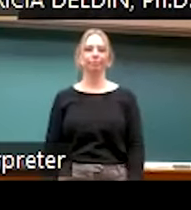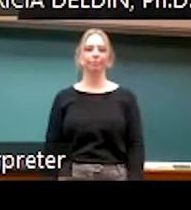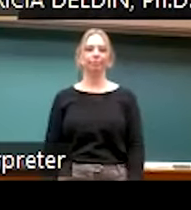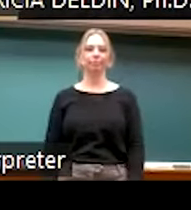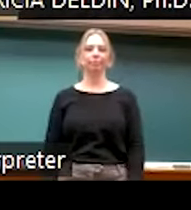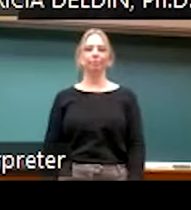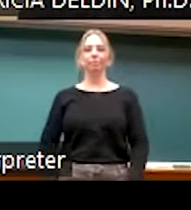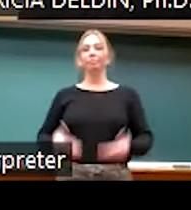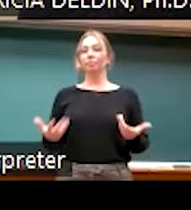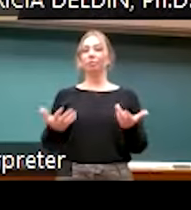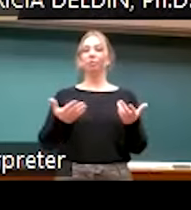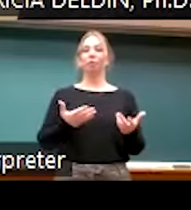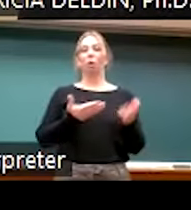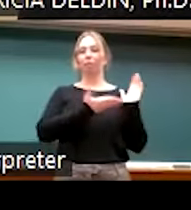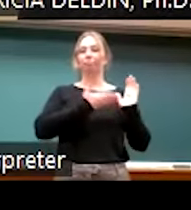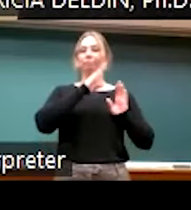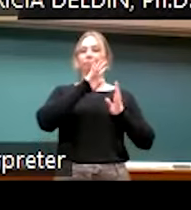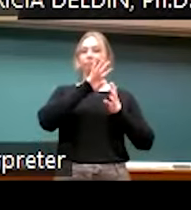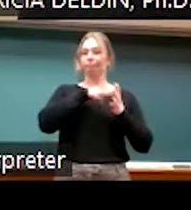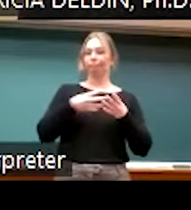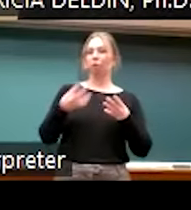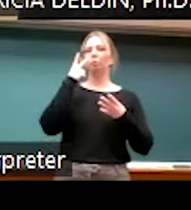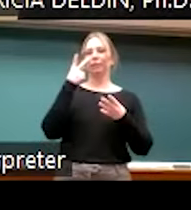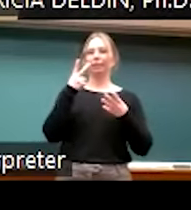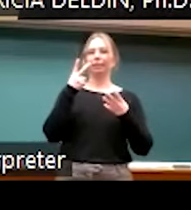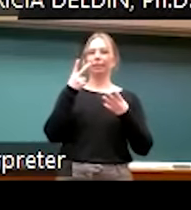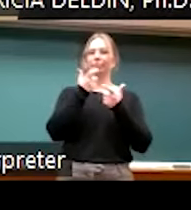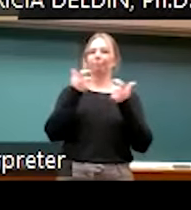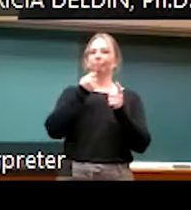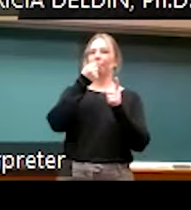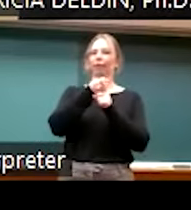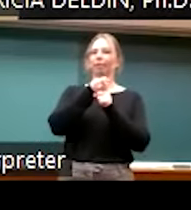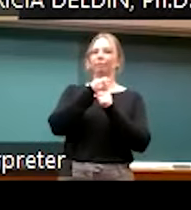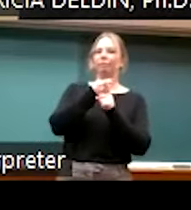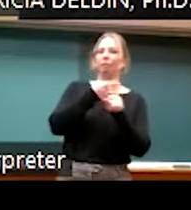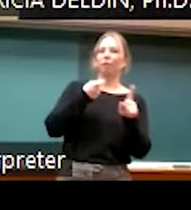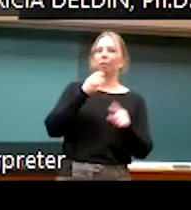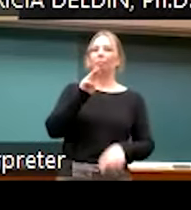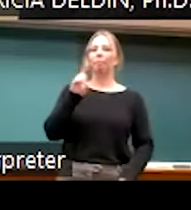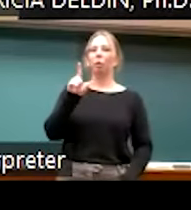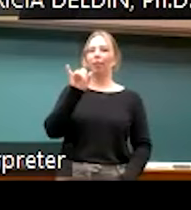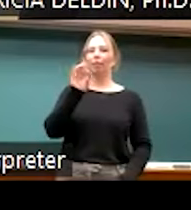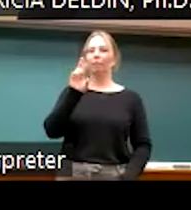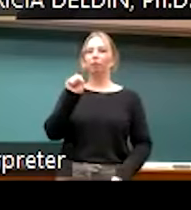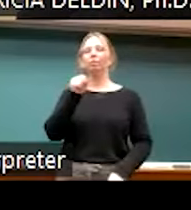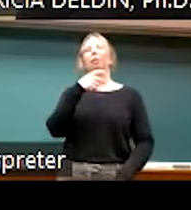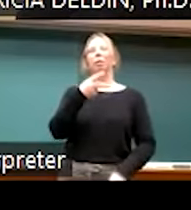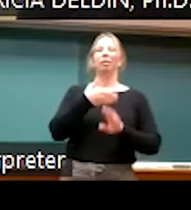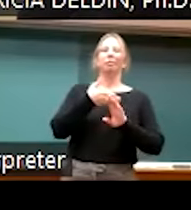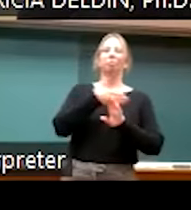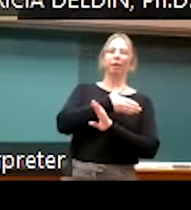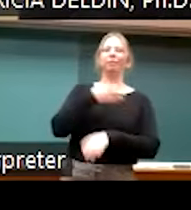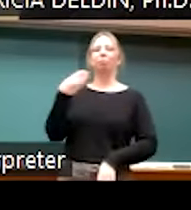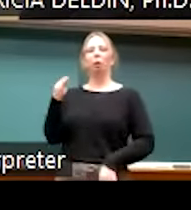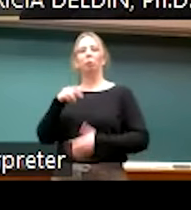So you see here, we have a large impact of mood lifters. Again, blue is pre and purple is post. So then we thought,